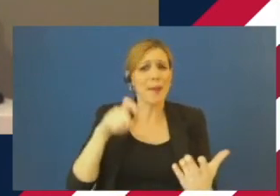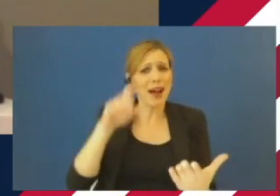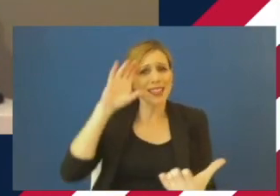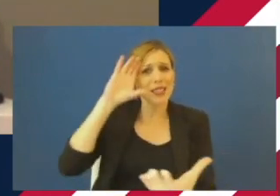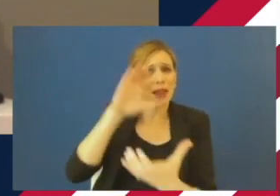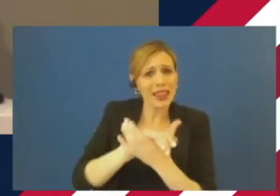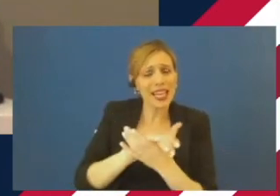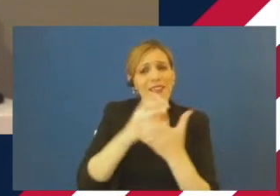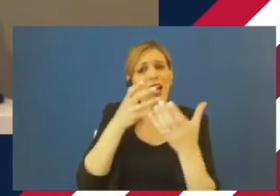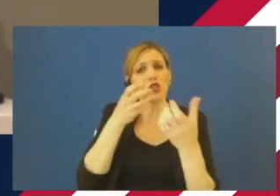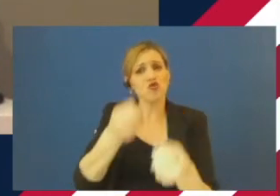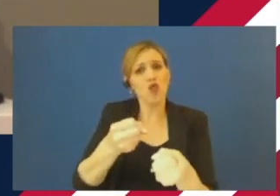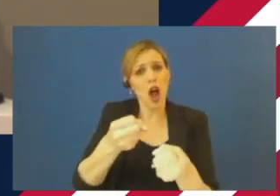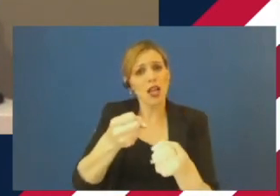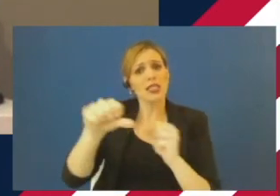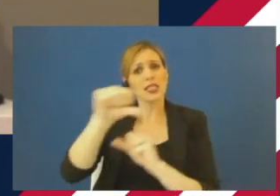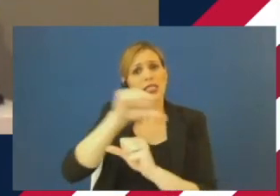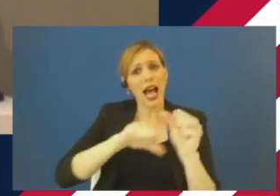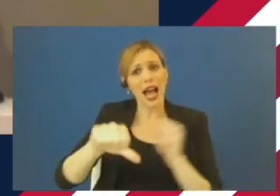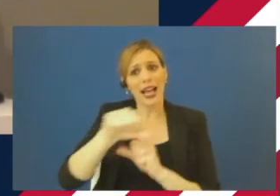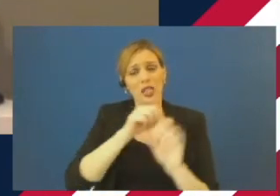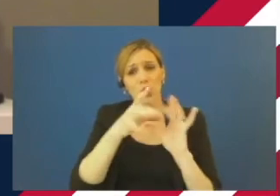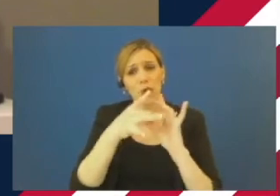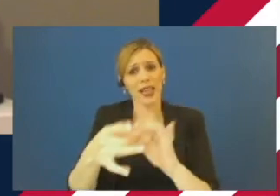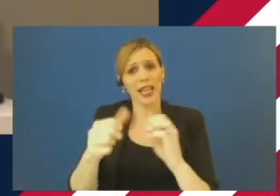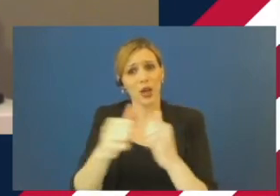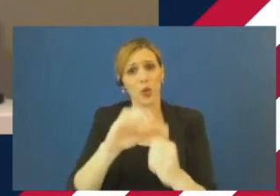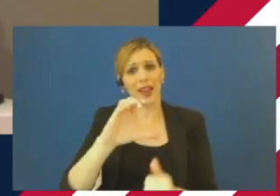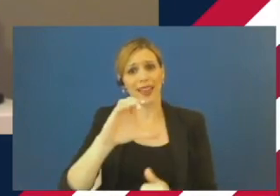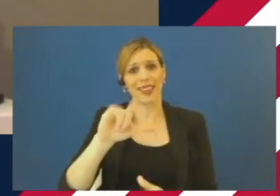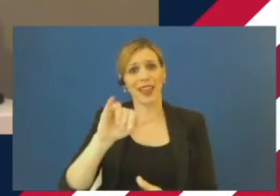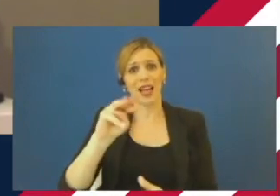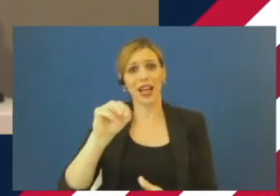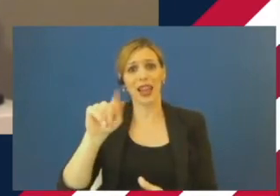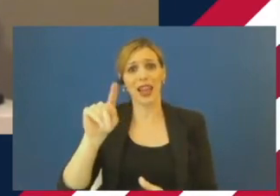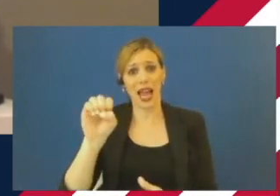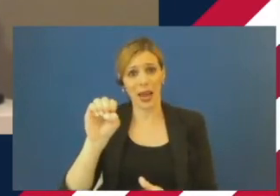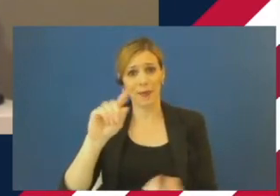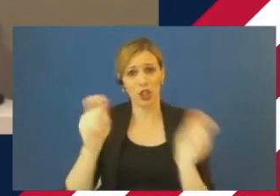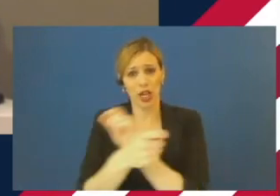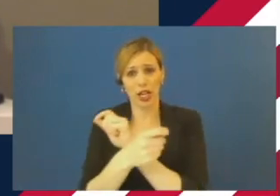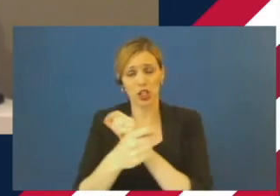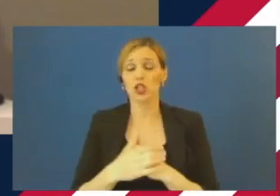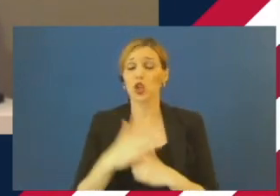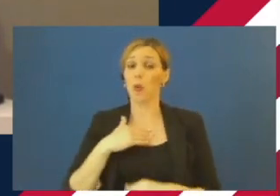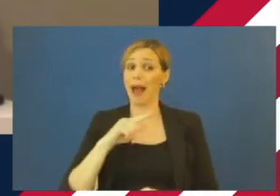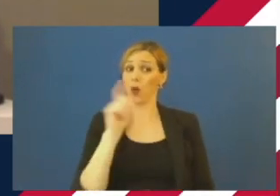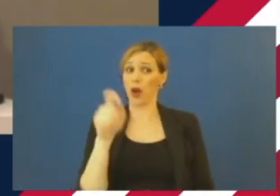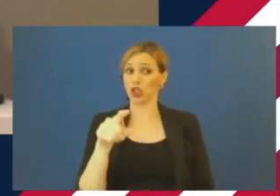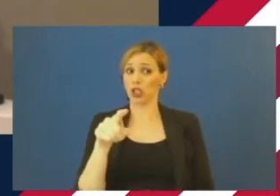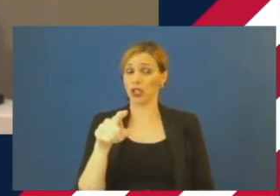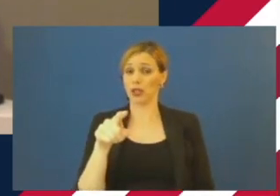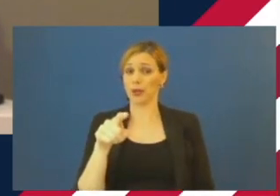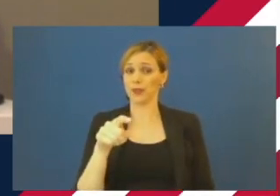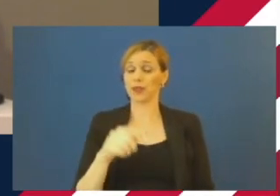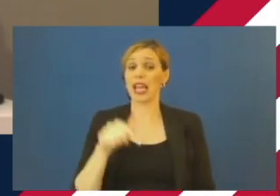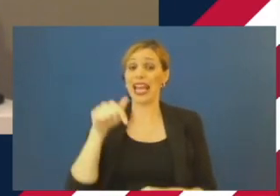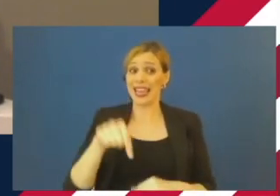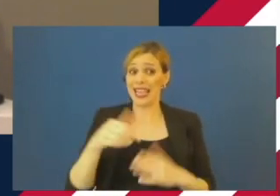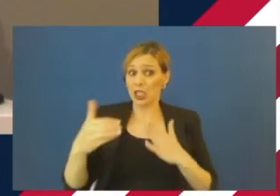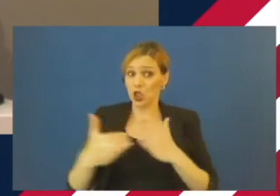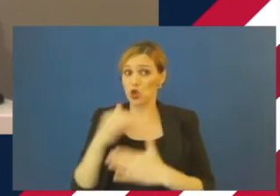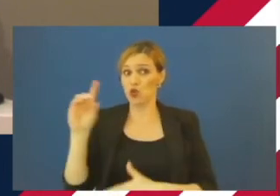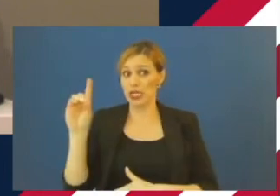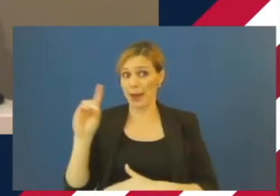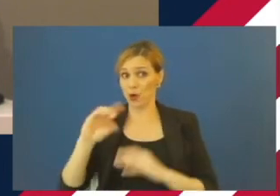you recommend, or what would you like the party and this through the election and into a new administration, what